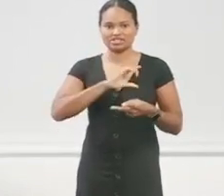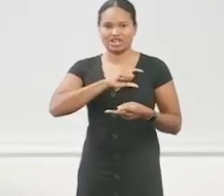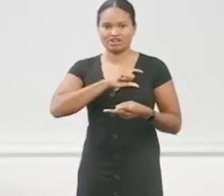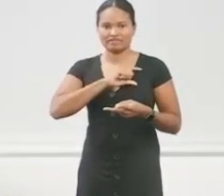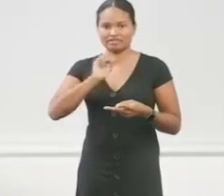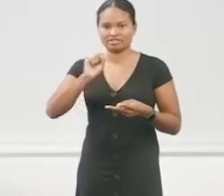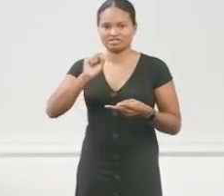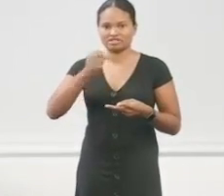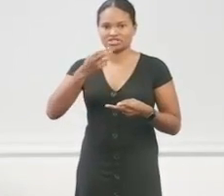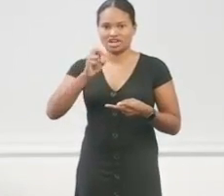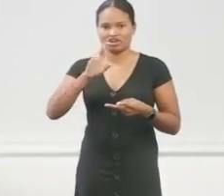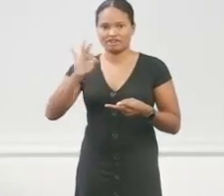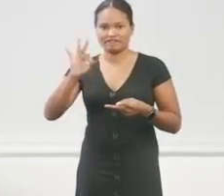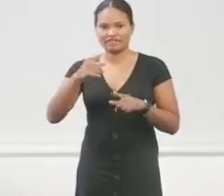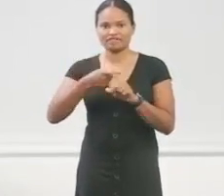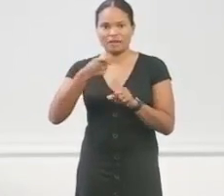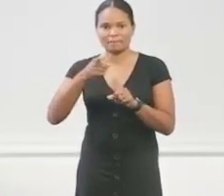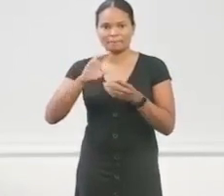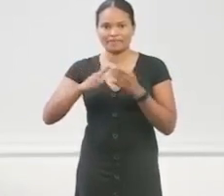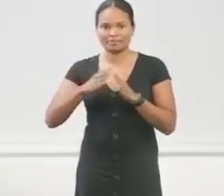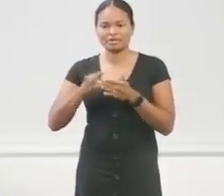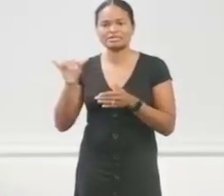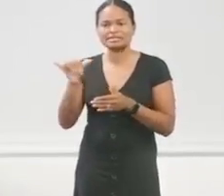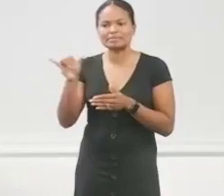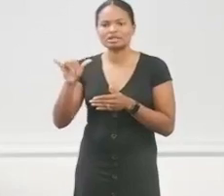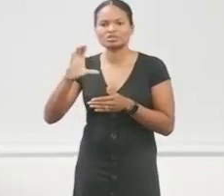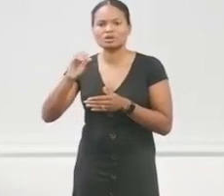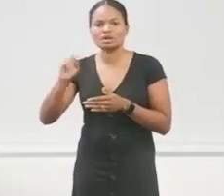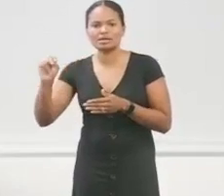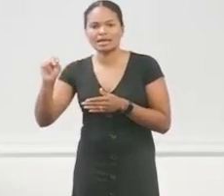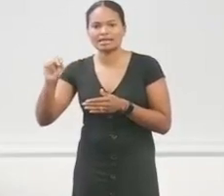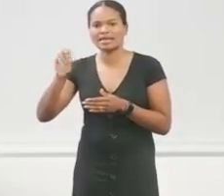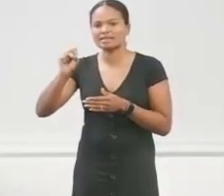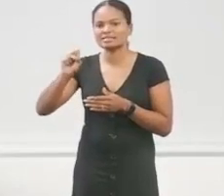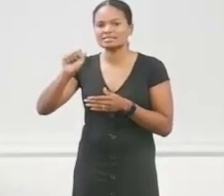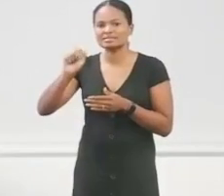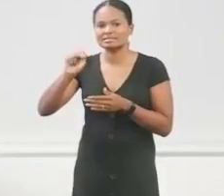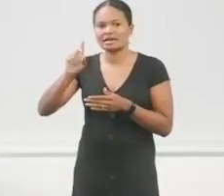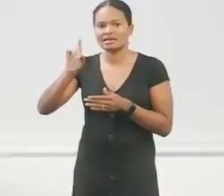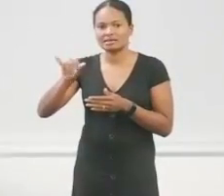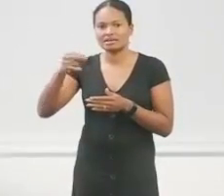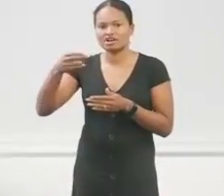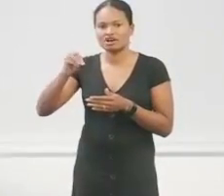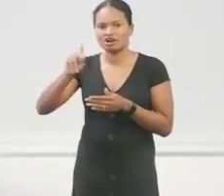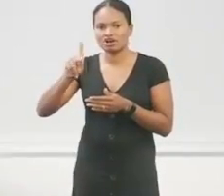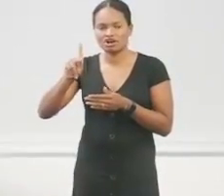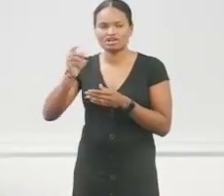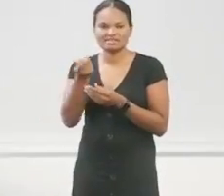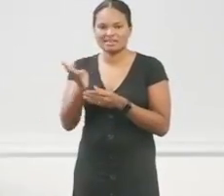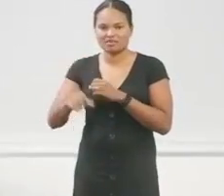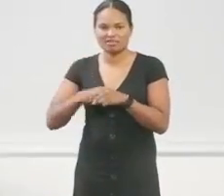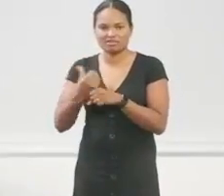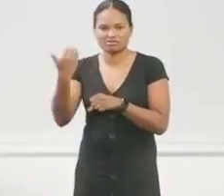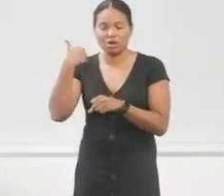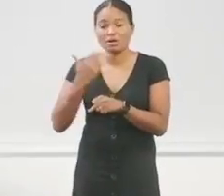similar from that Connecticut police captain in Sandy Hook several years ago, in my opinion, portrayed